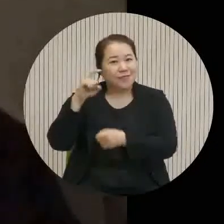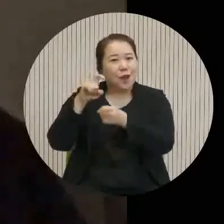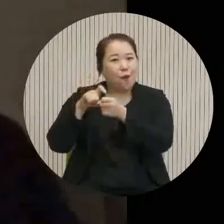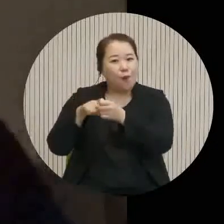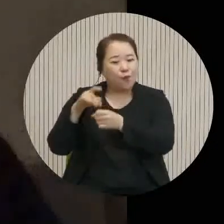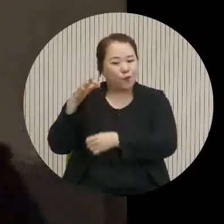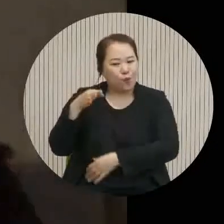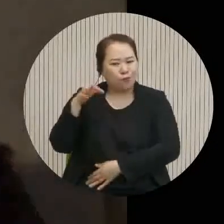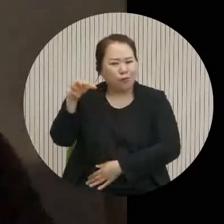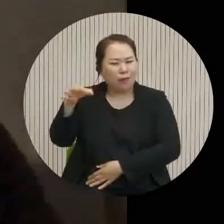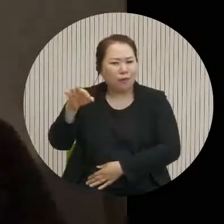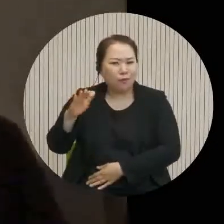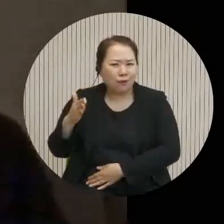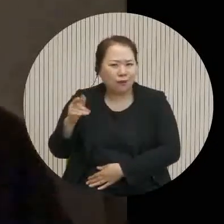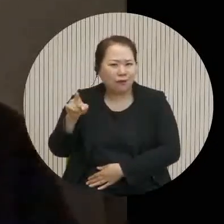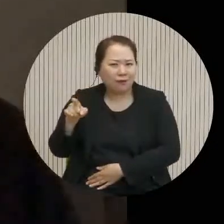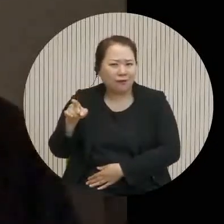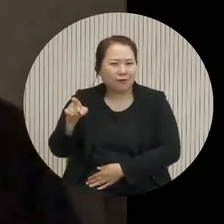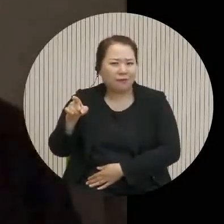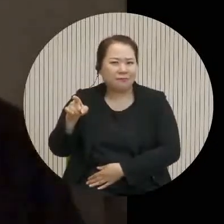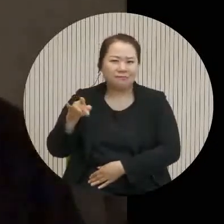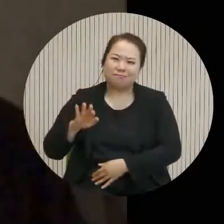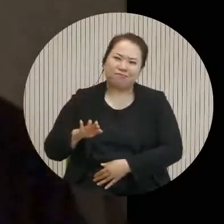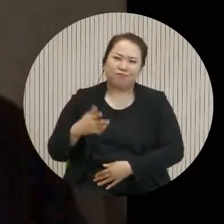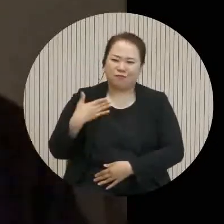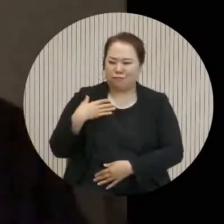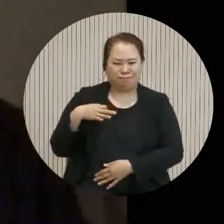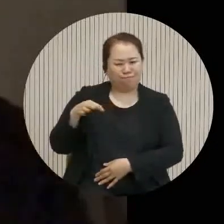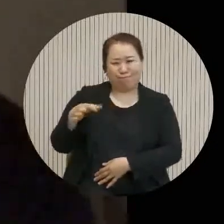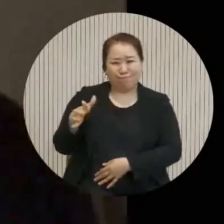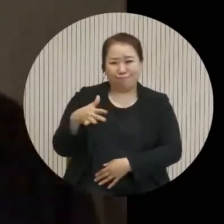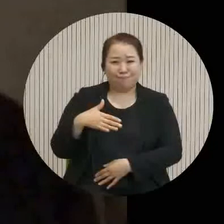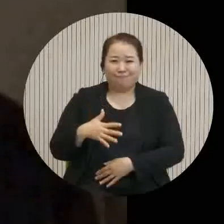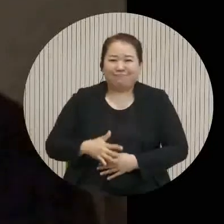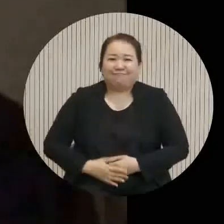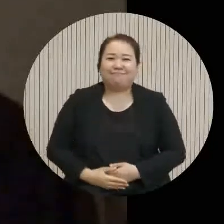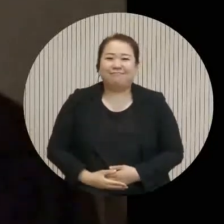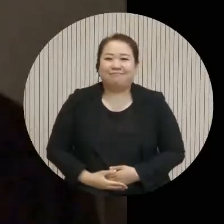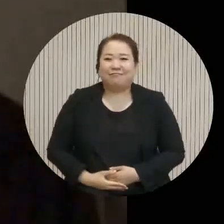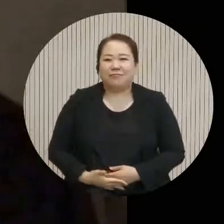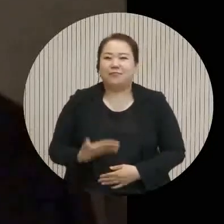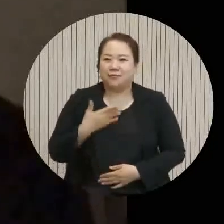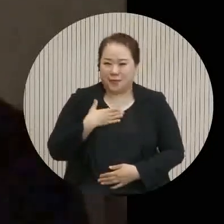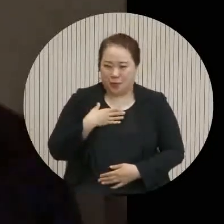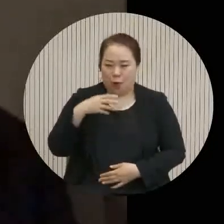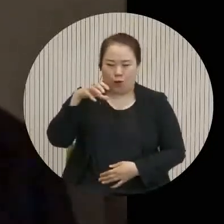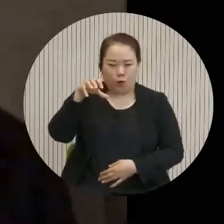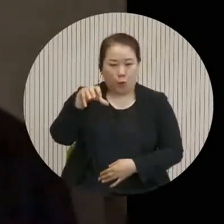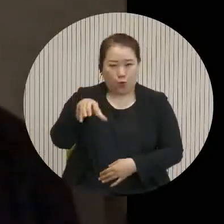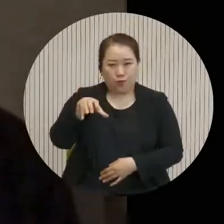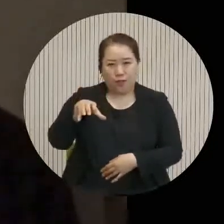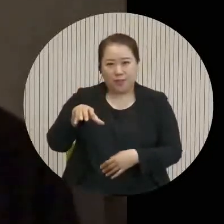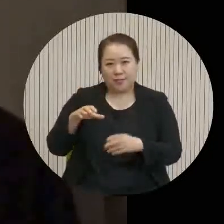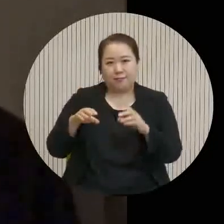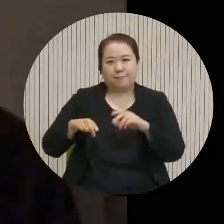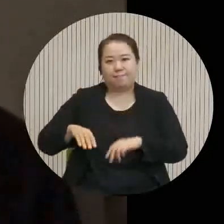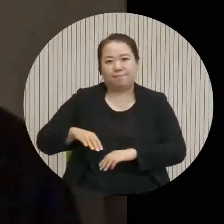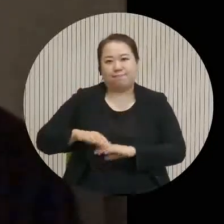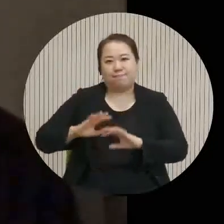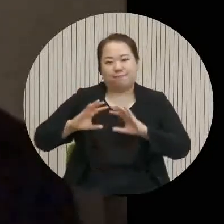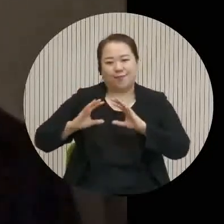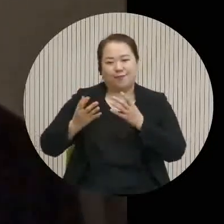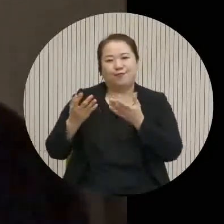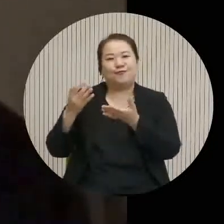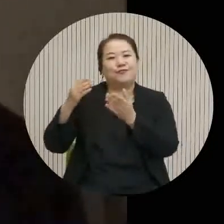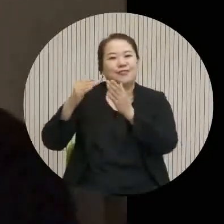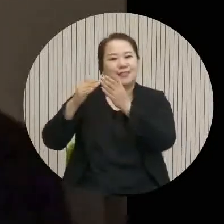do that. So I went to the local library. I went to the Santa Monica Public Library where my daughter